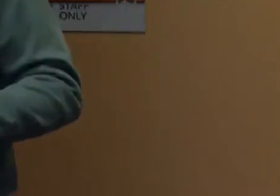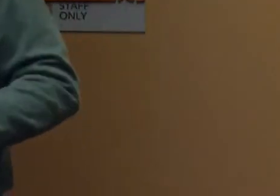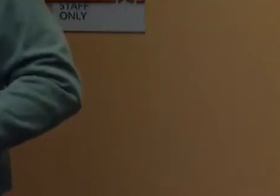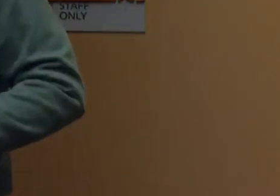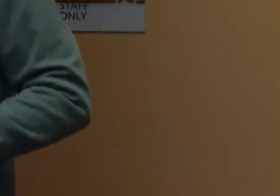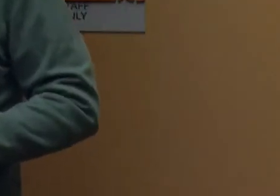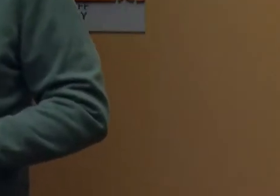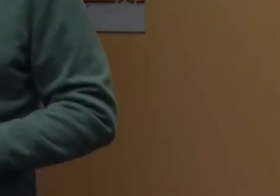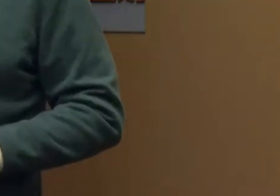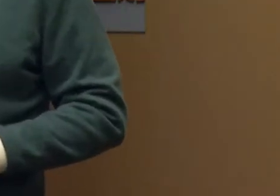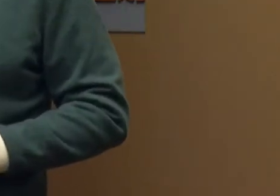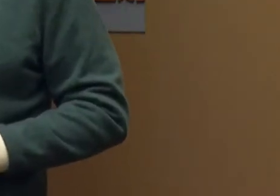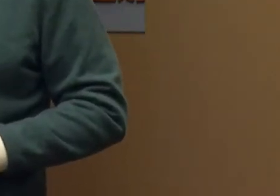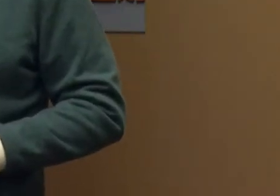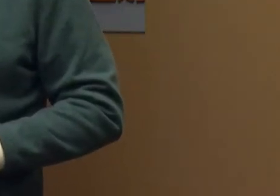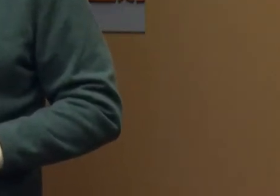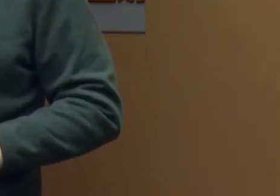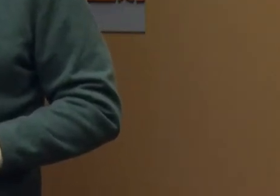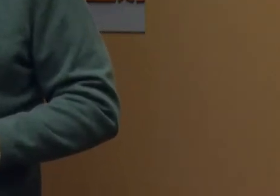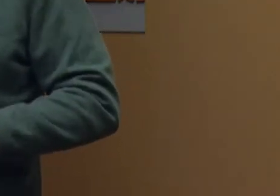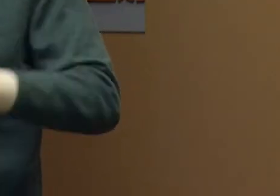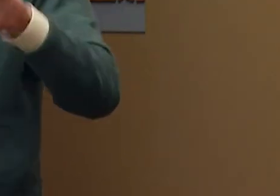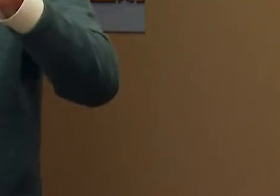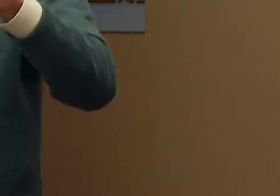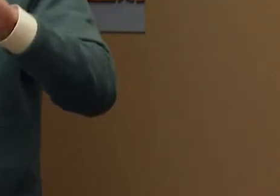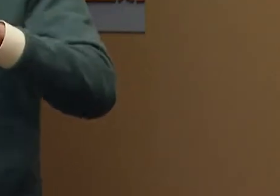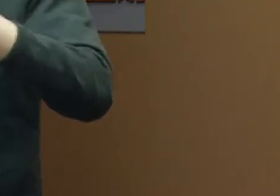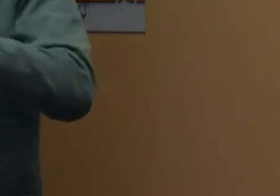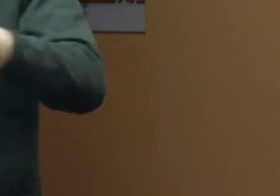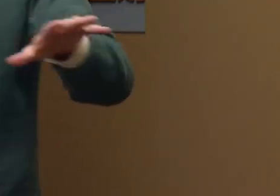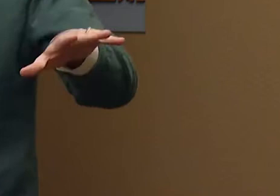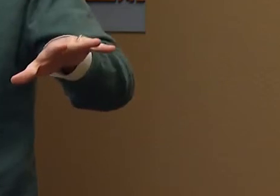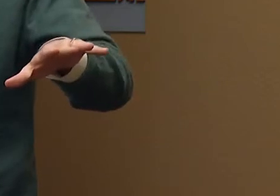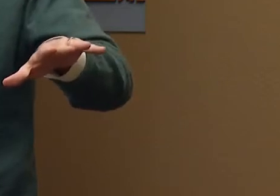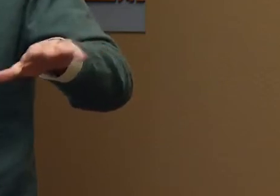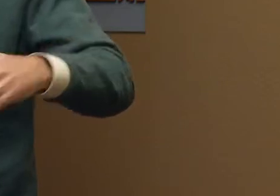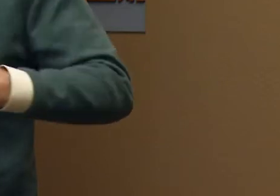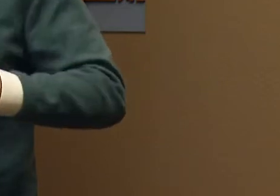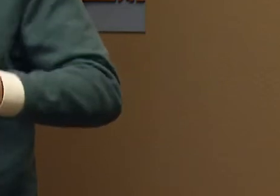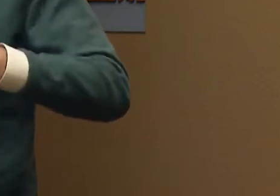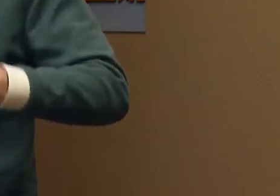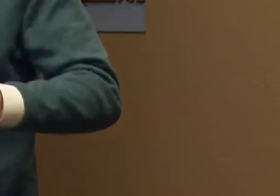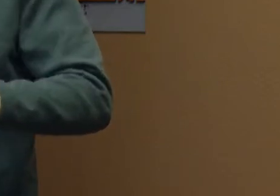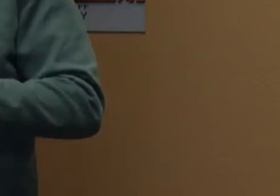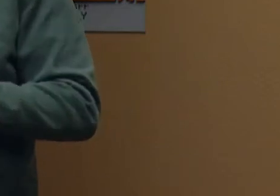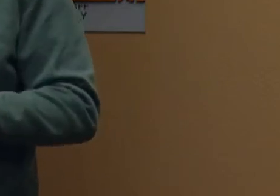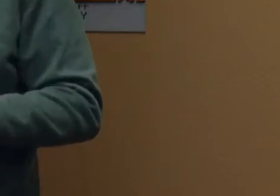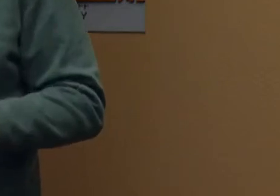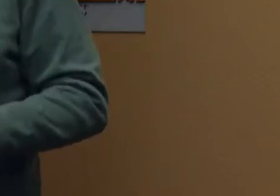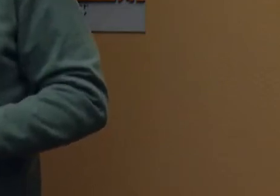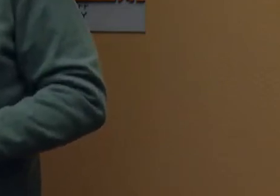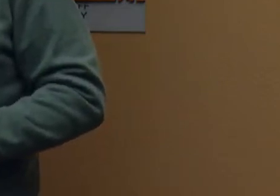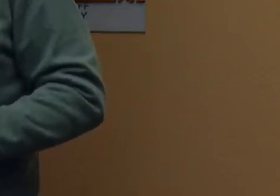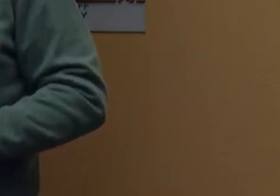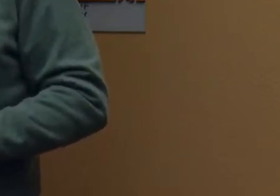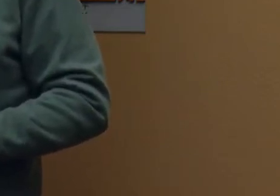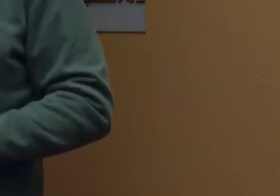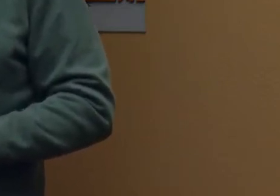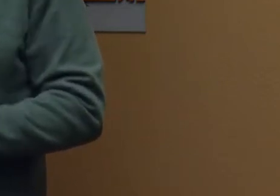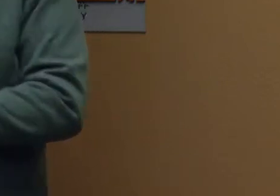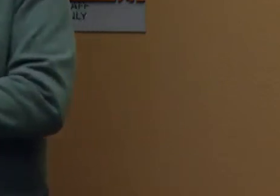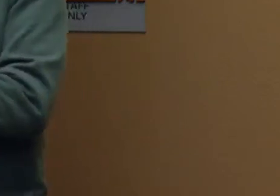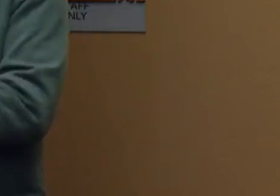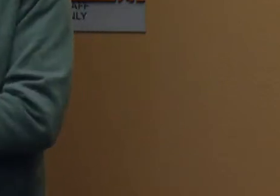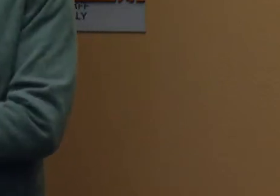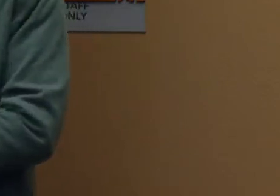Language. So if you see me cough a little bit, don't worry, I'm not contagious. It's just my own